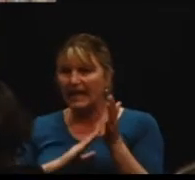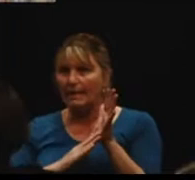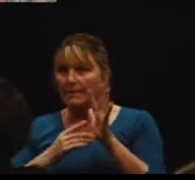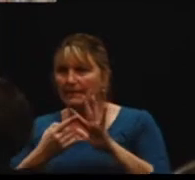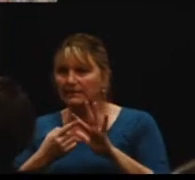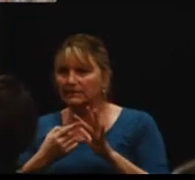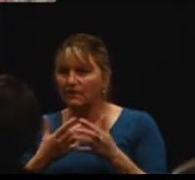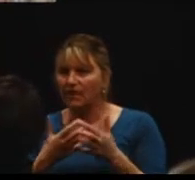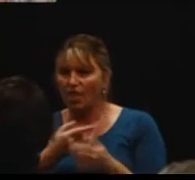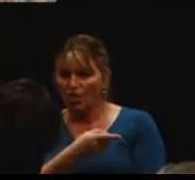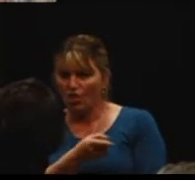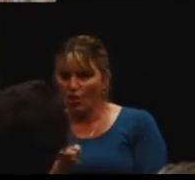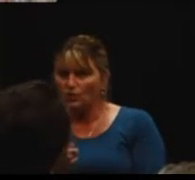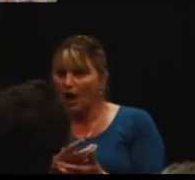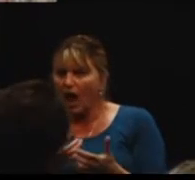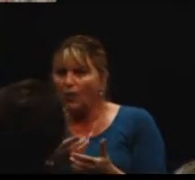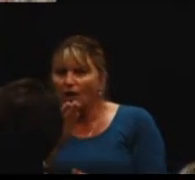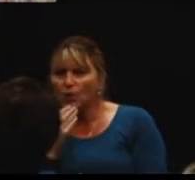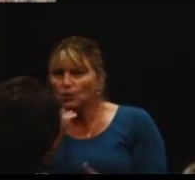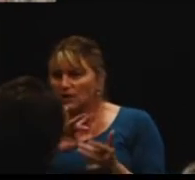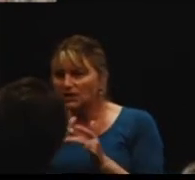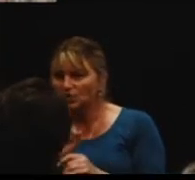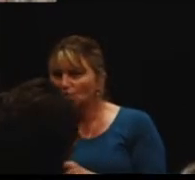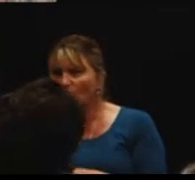how they will take advantage of it. I think